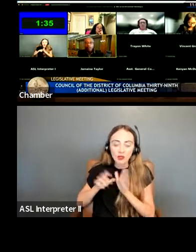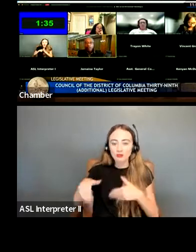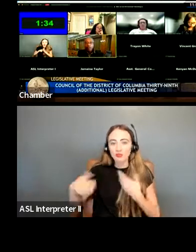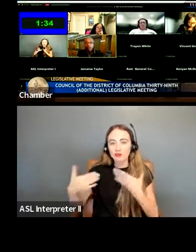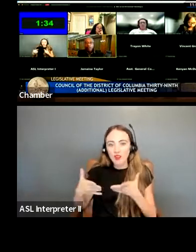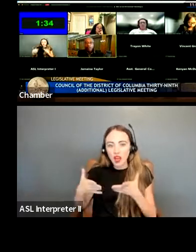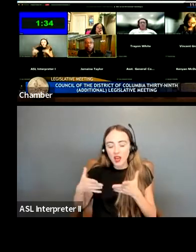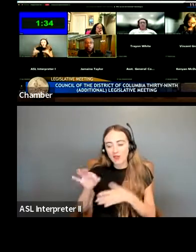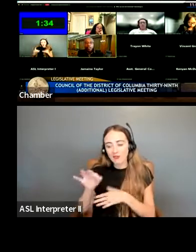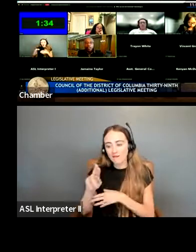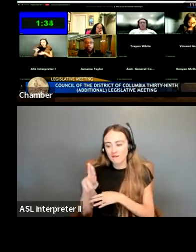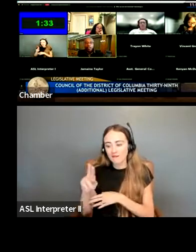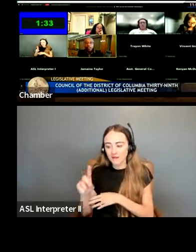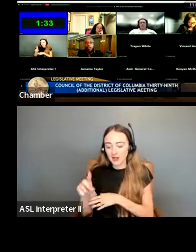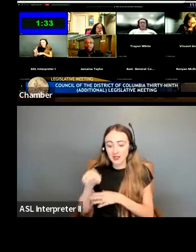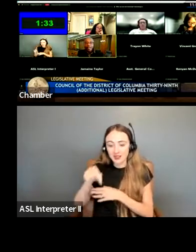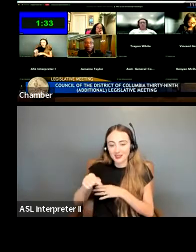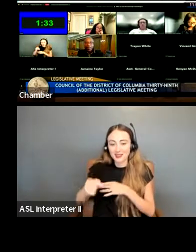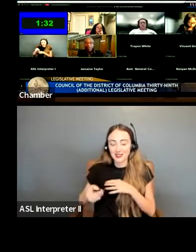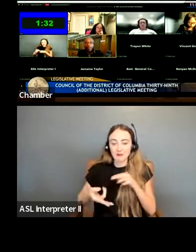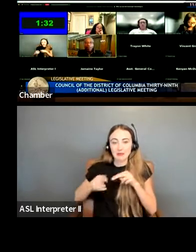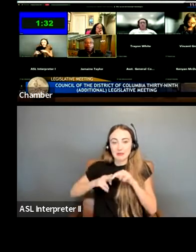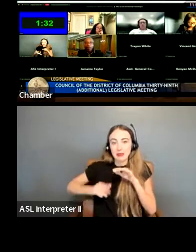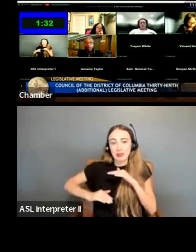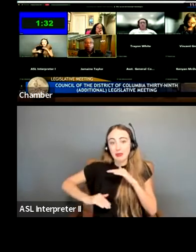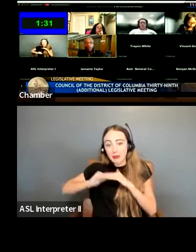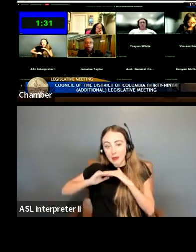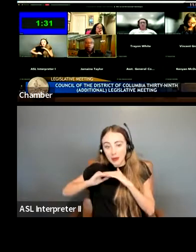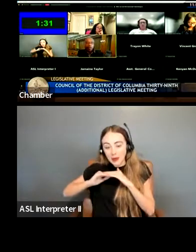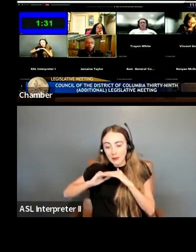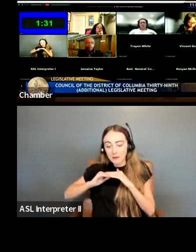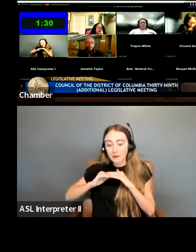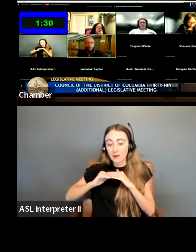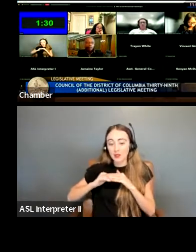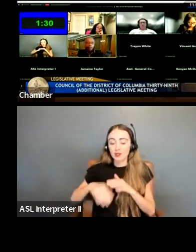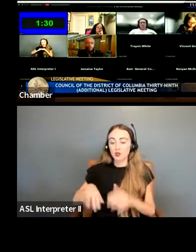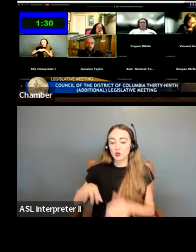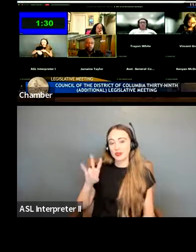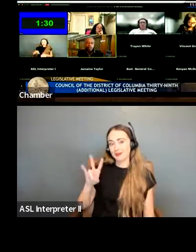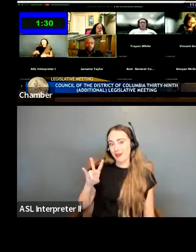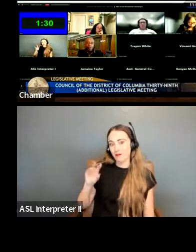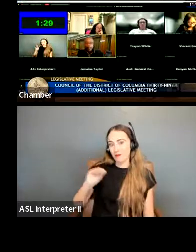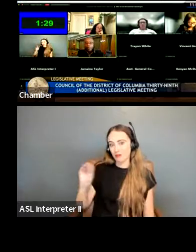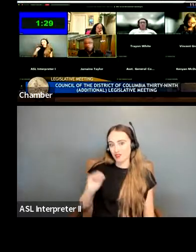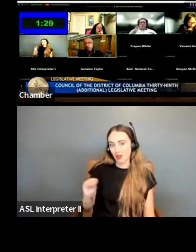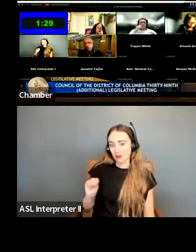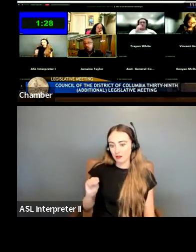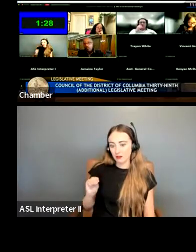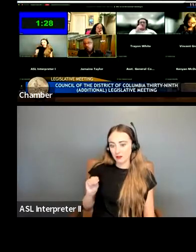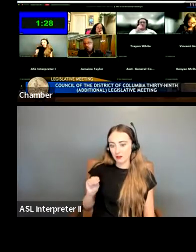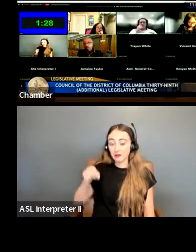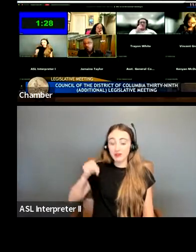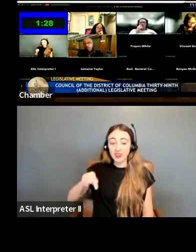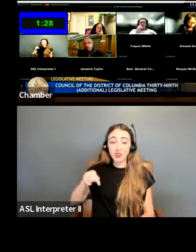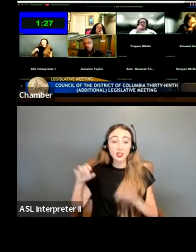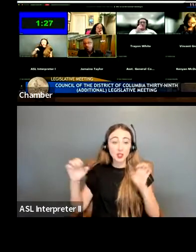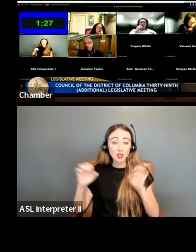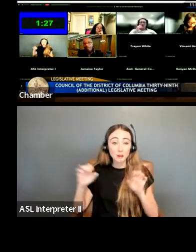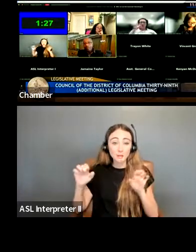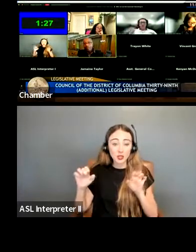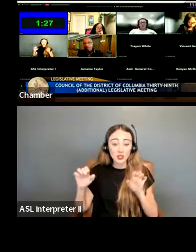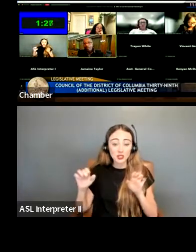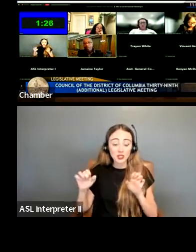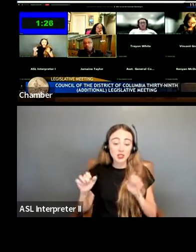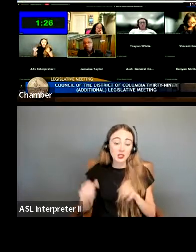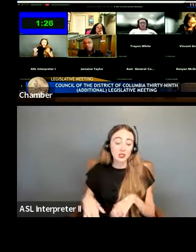funds, this measure increases the cap on the administrative costs to 7%. This emergency measure is necessary